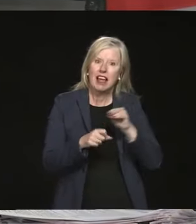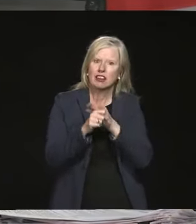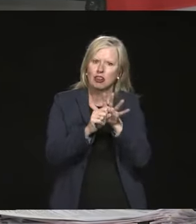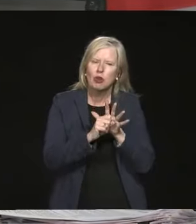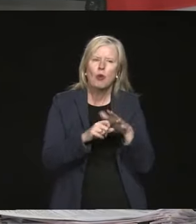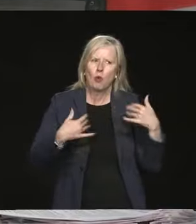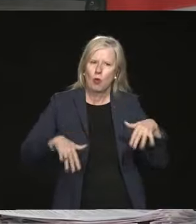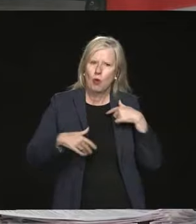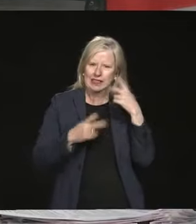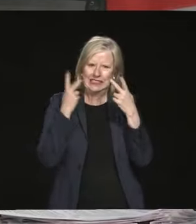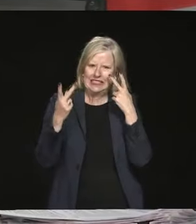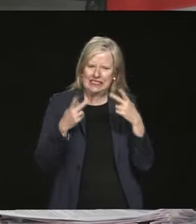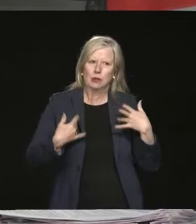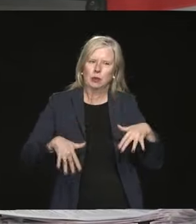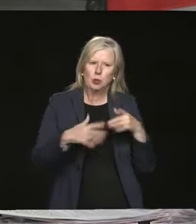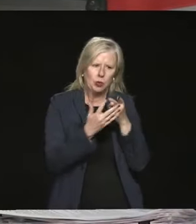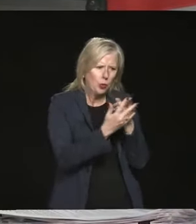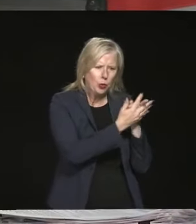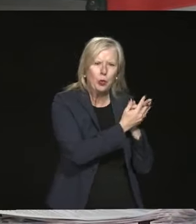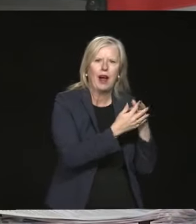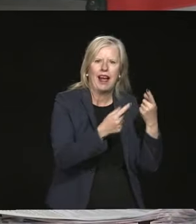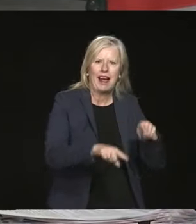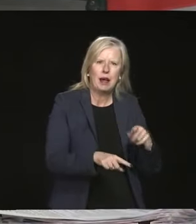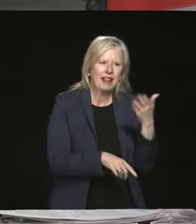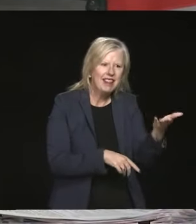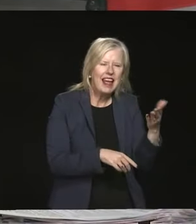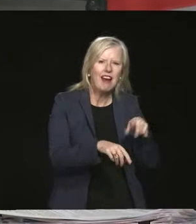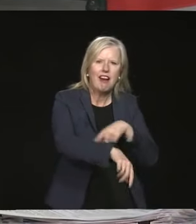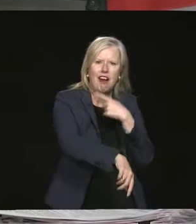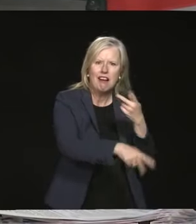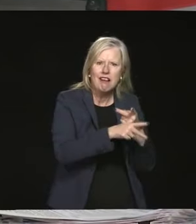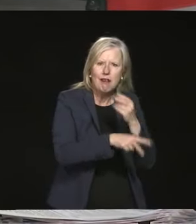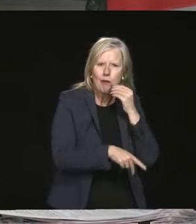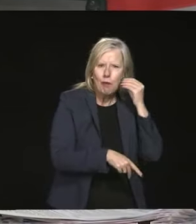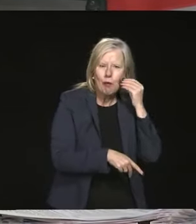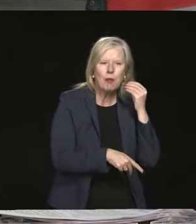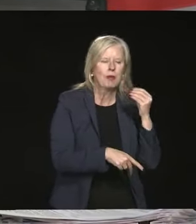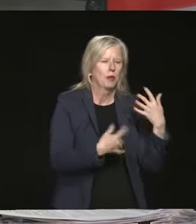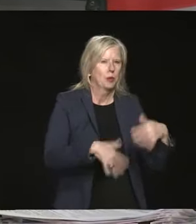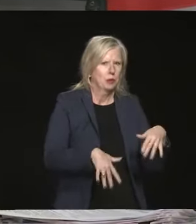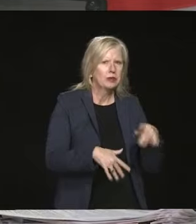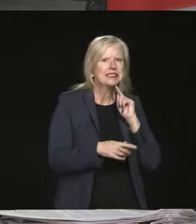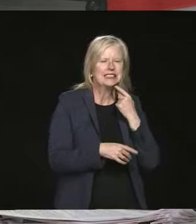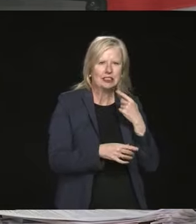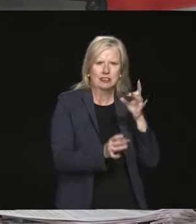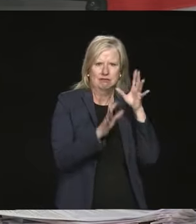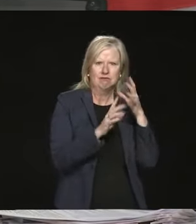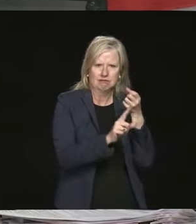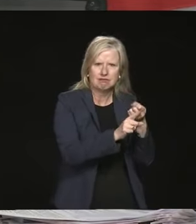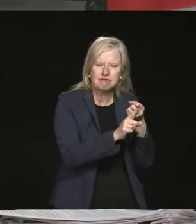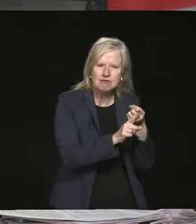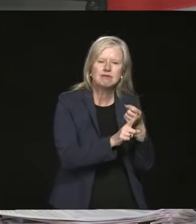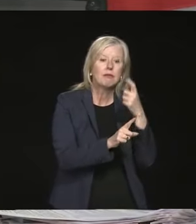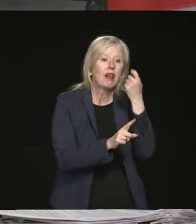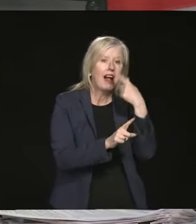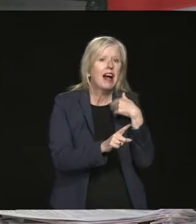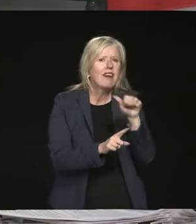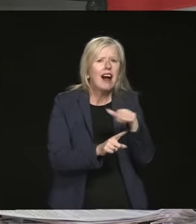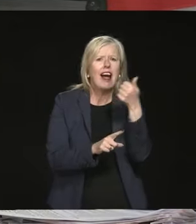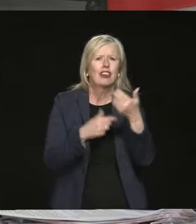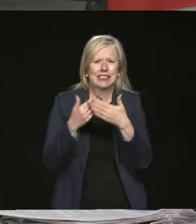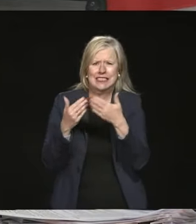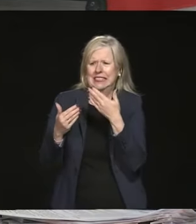homes and seniors' residences have been severely impacted, but there are other vulnerable groups that urgently need our